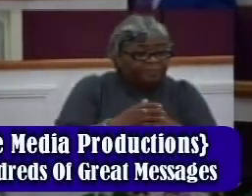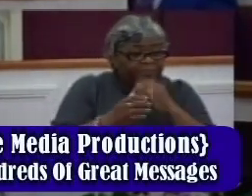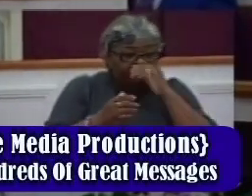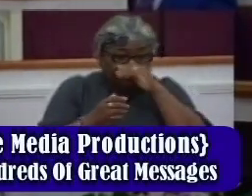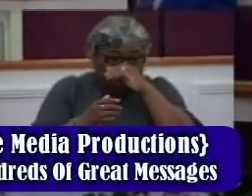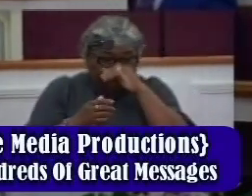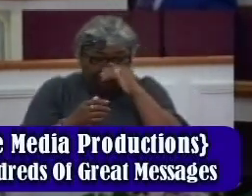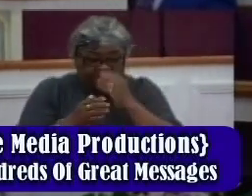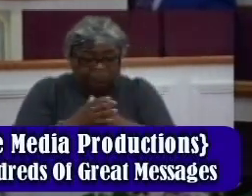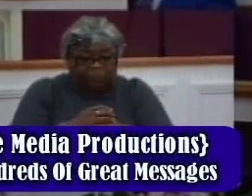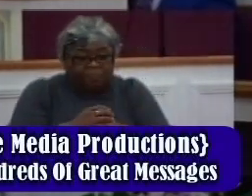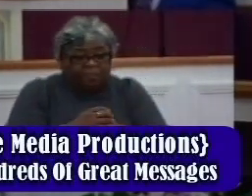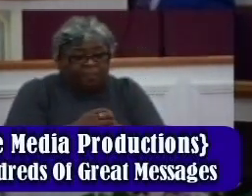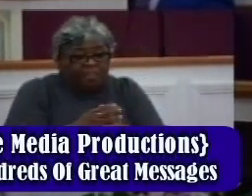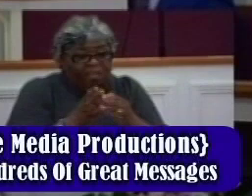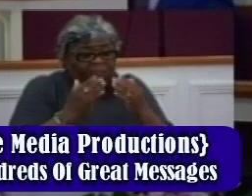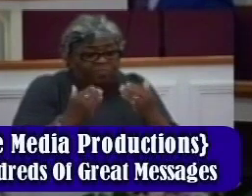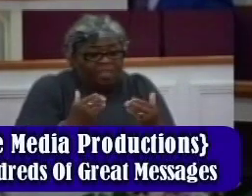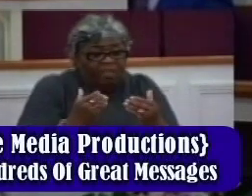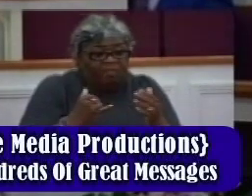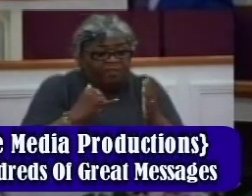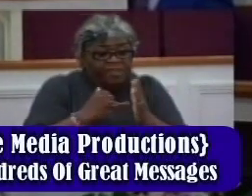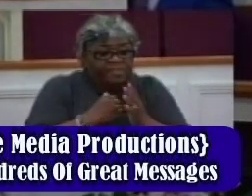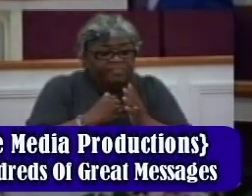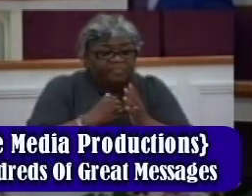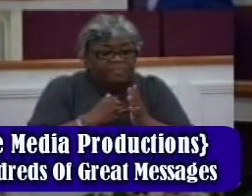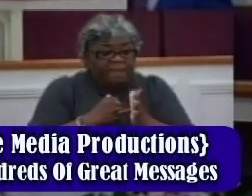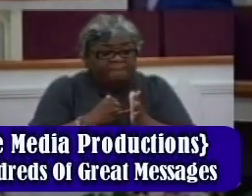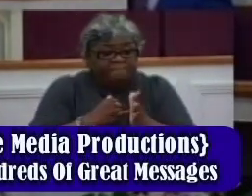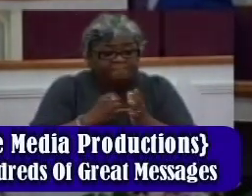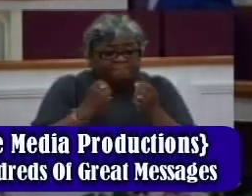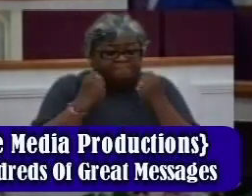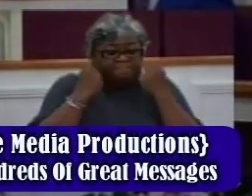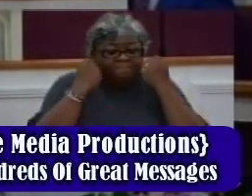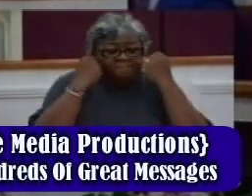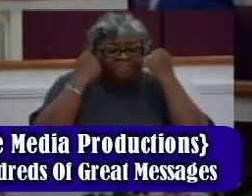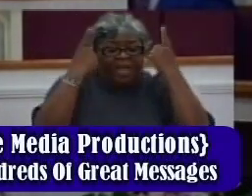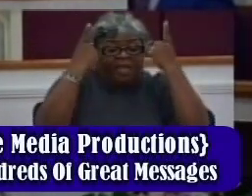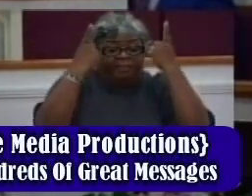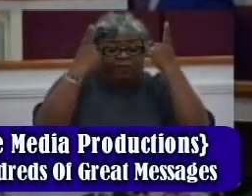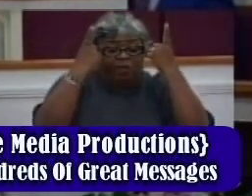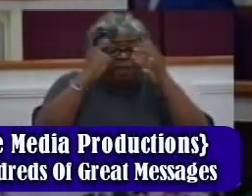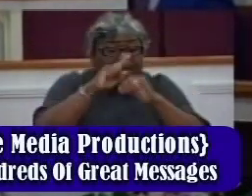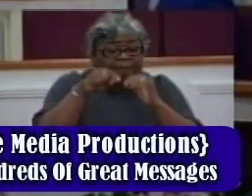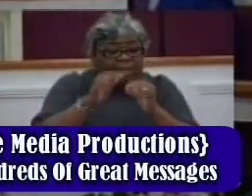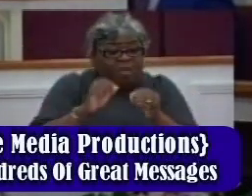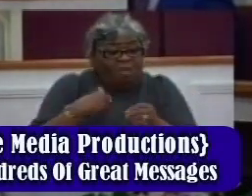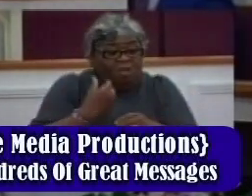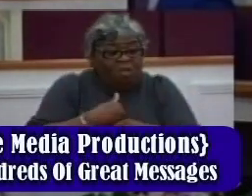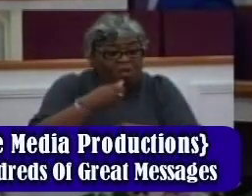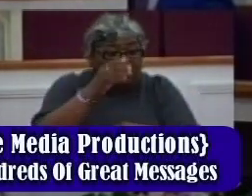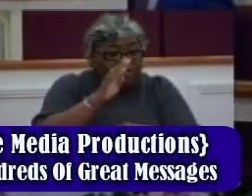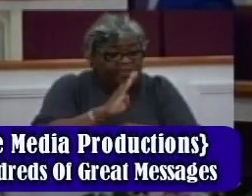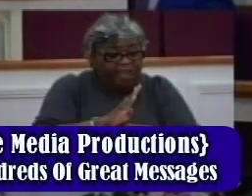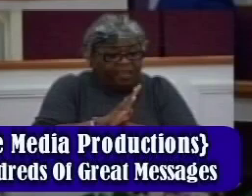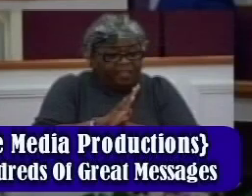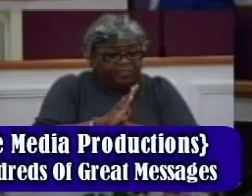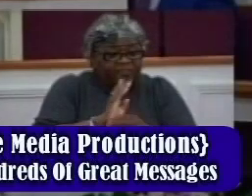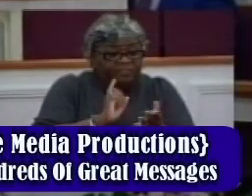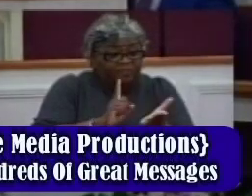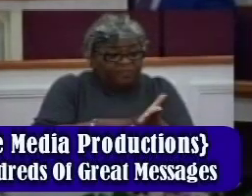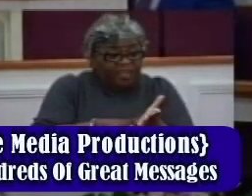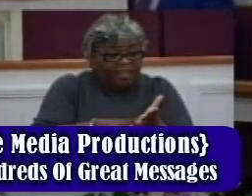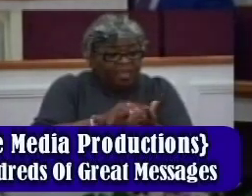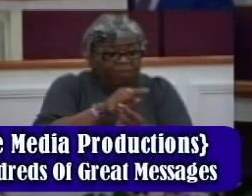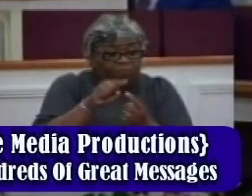It blows my mind. It's just mind-blowing about our God. As a matter of fact, when you